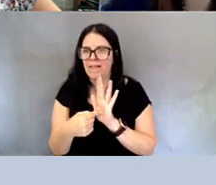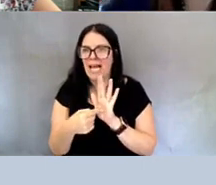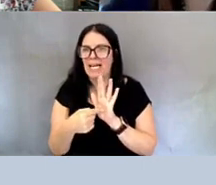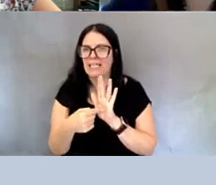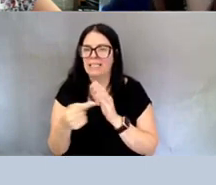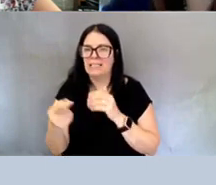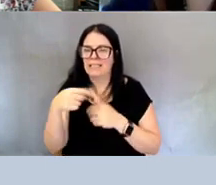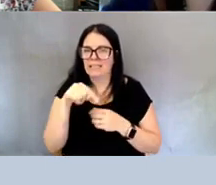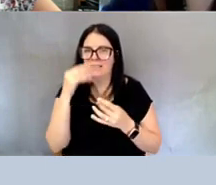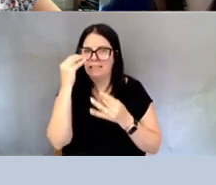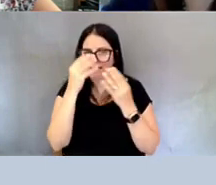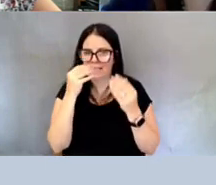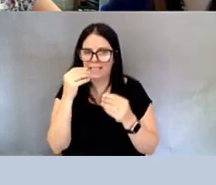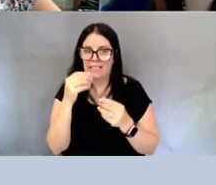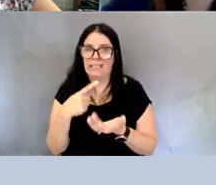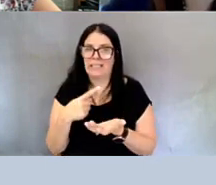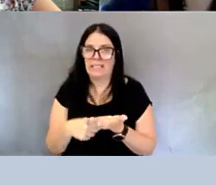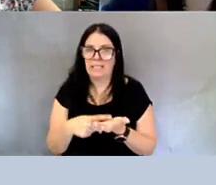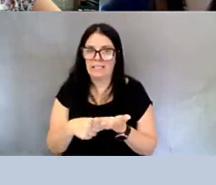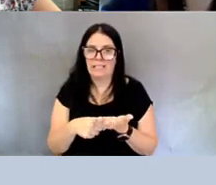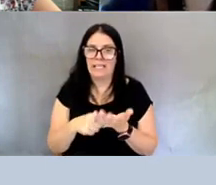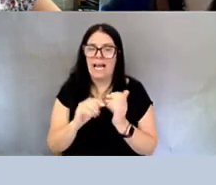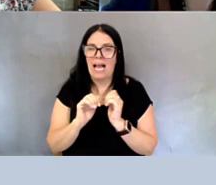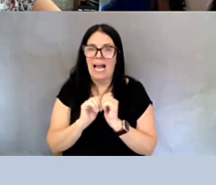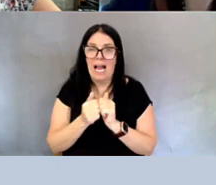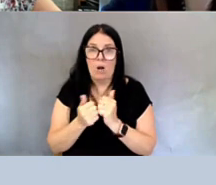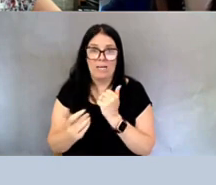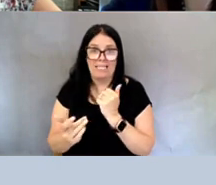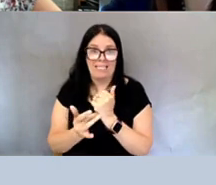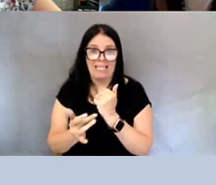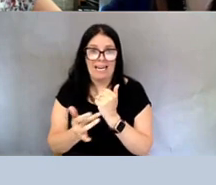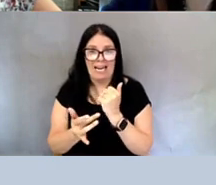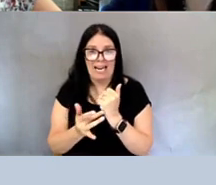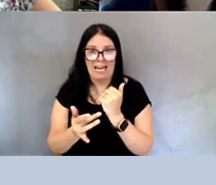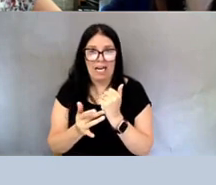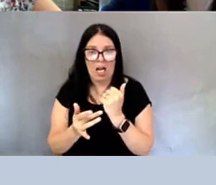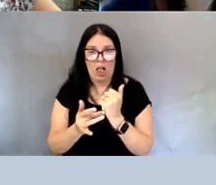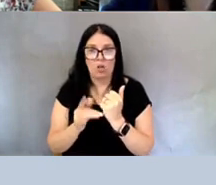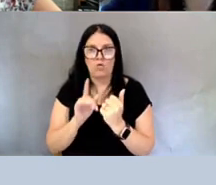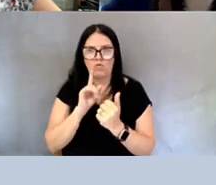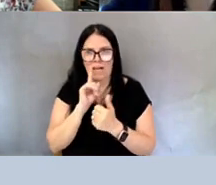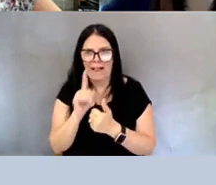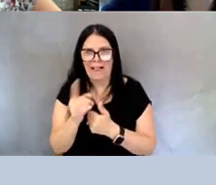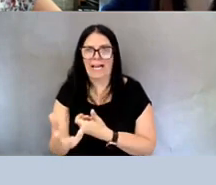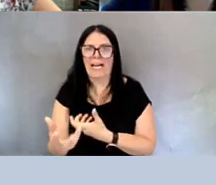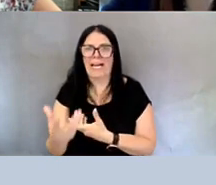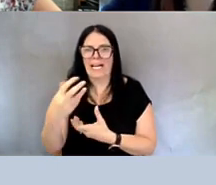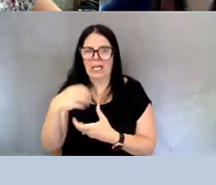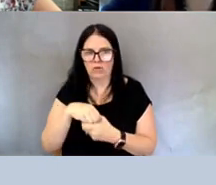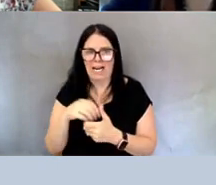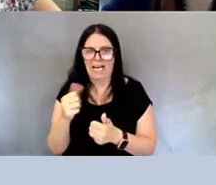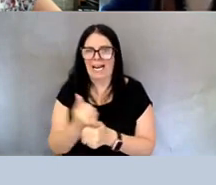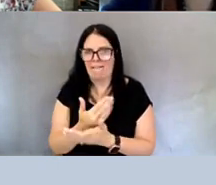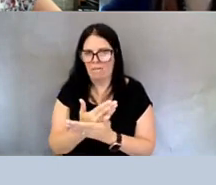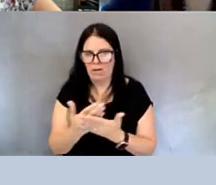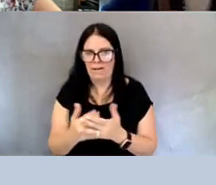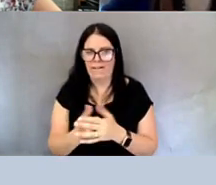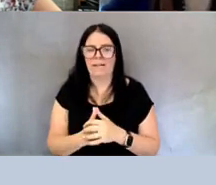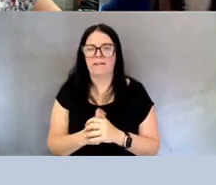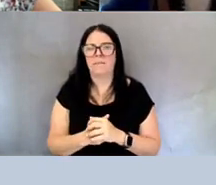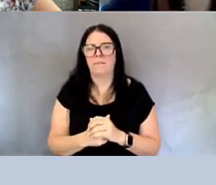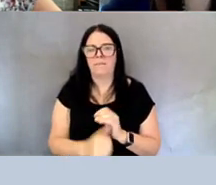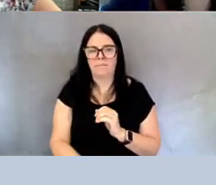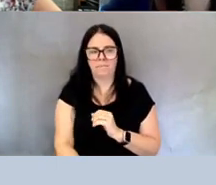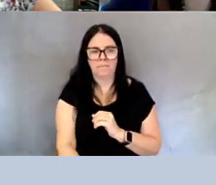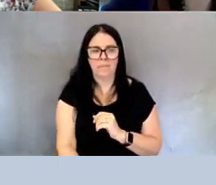insight that talked about how technology is really integrated into everything.